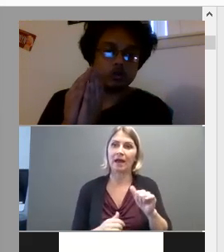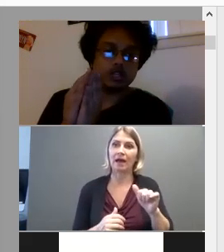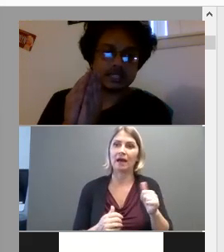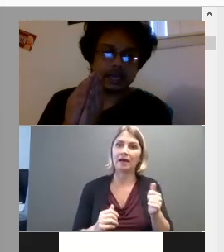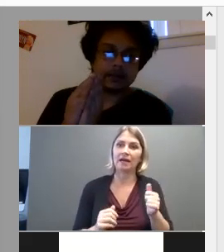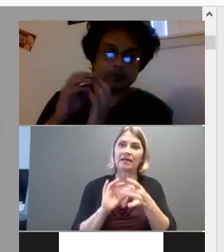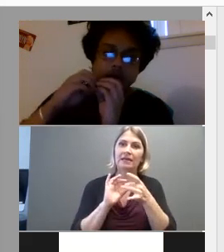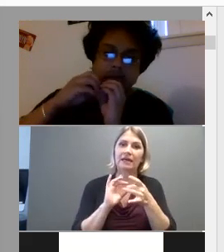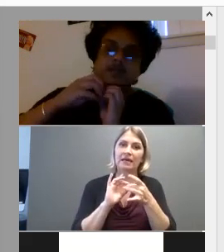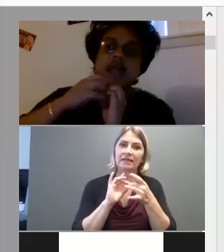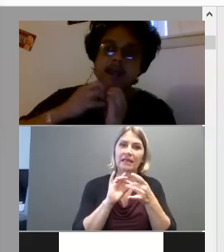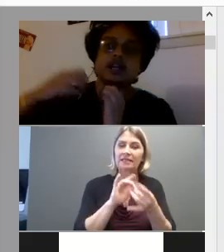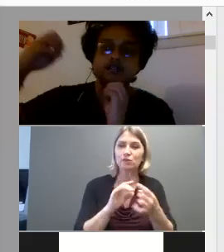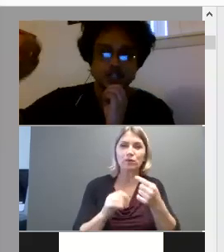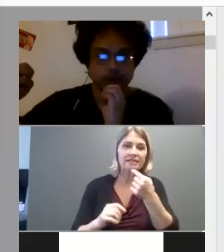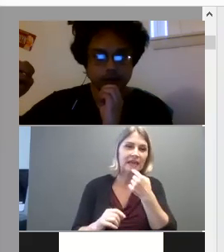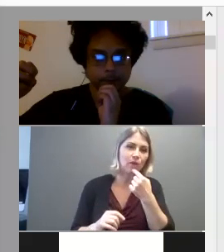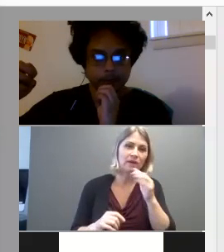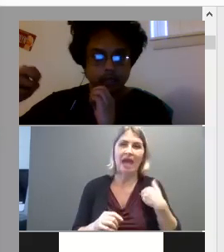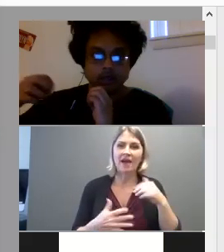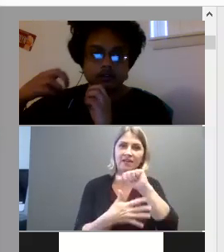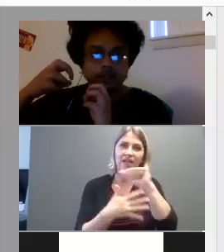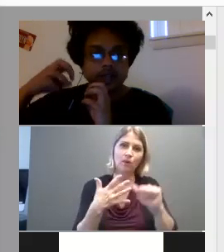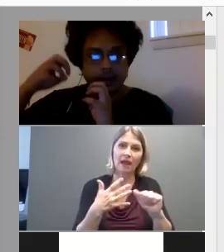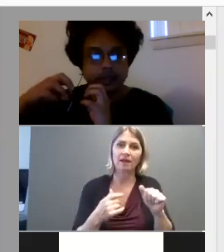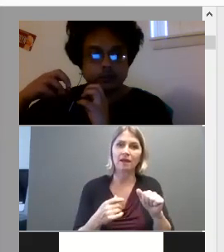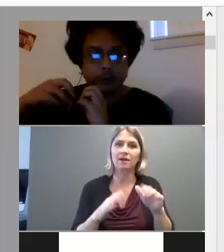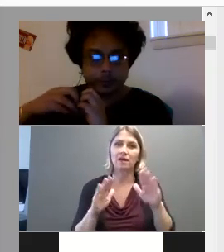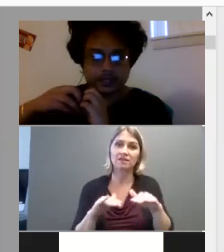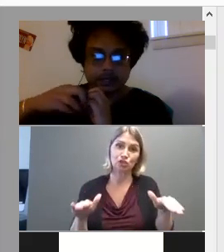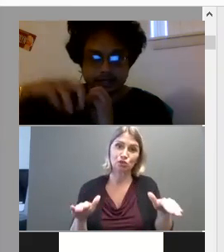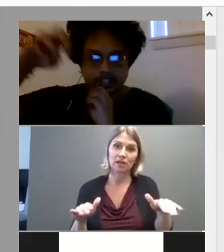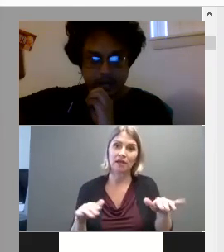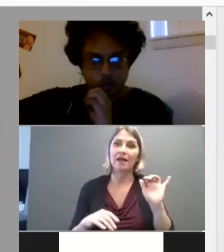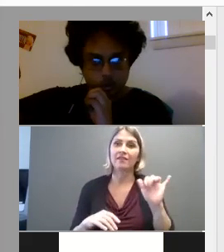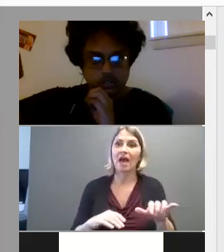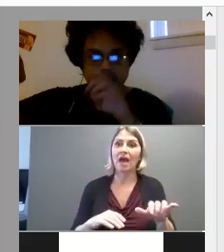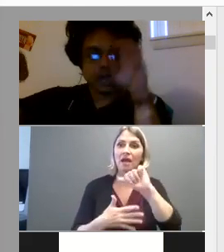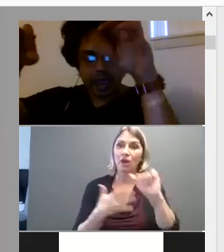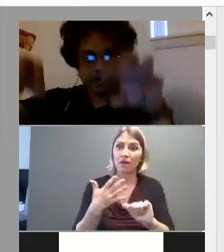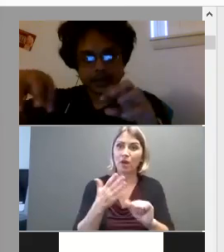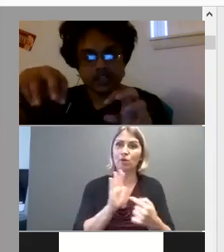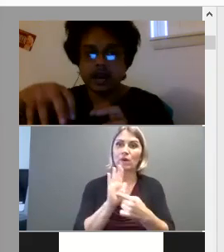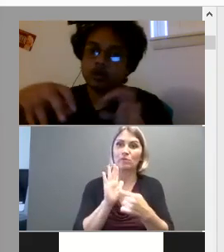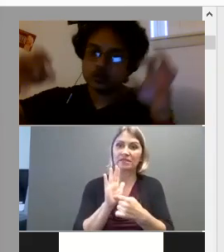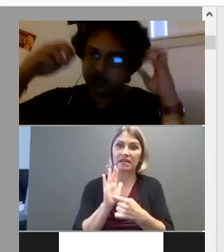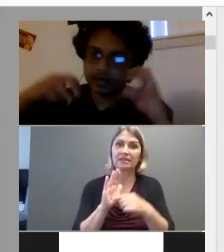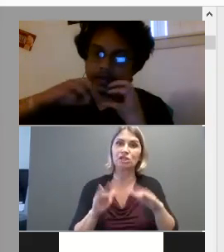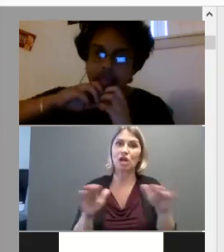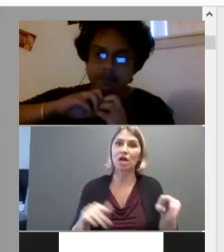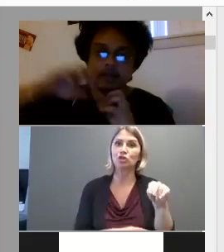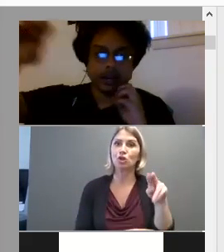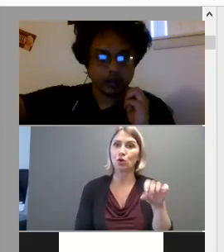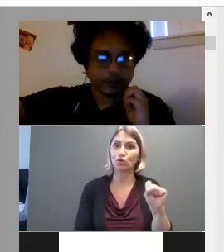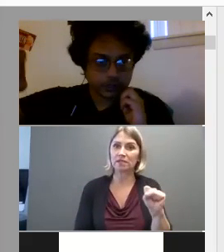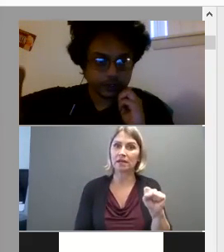list would have an array of children, where the array would represent their child nodes, and their child nodes would